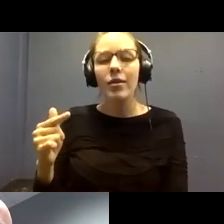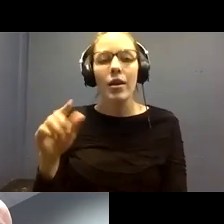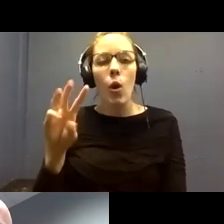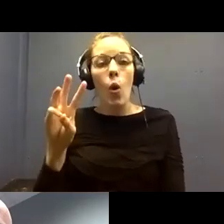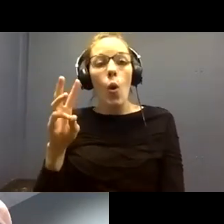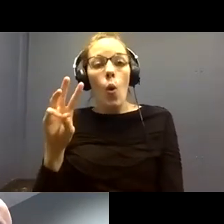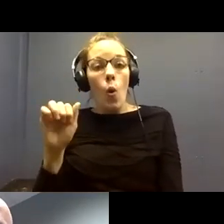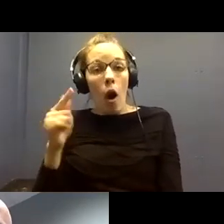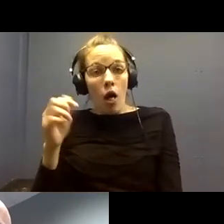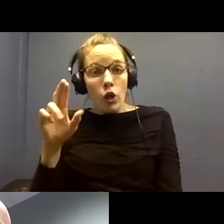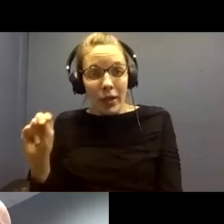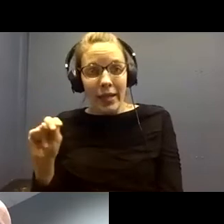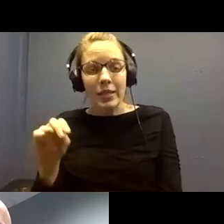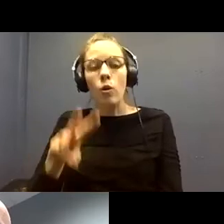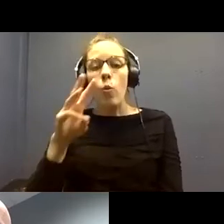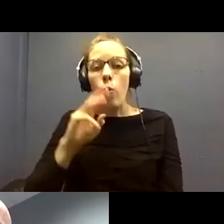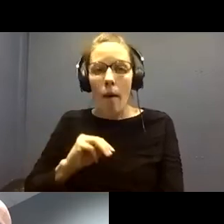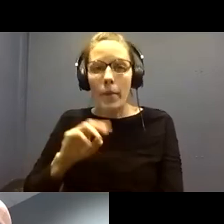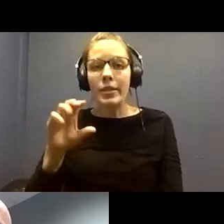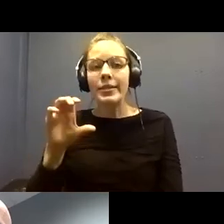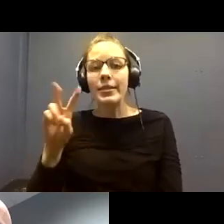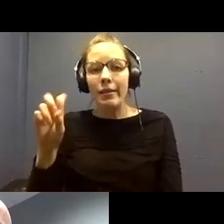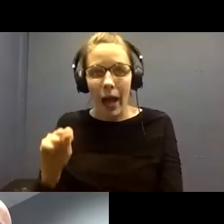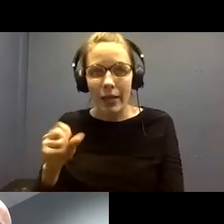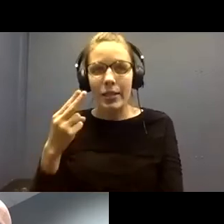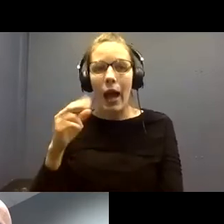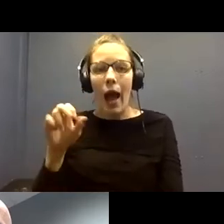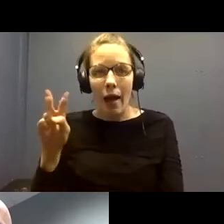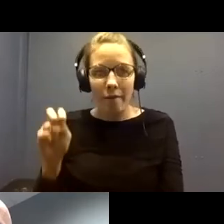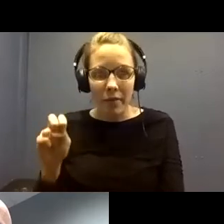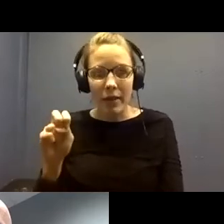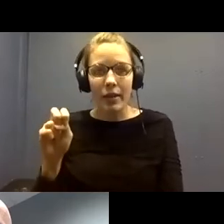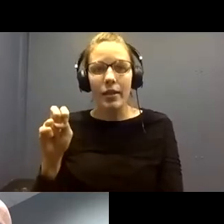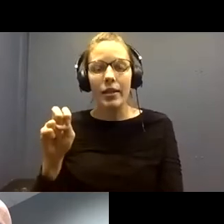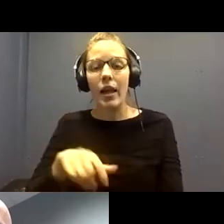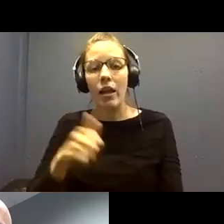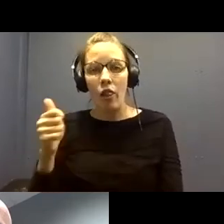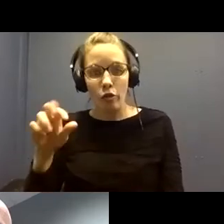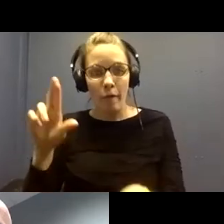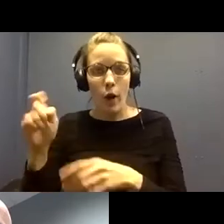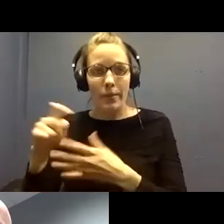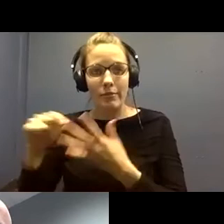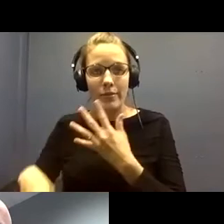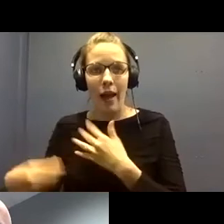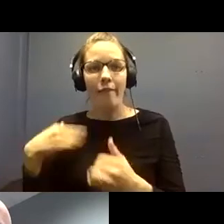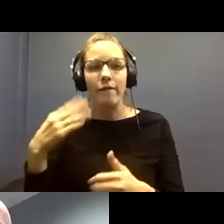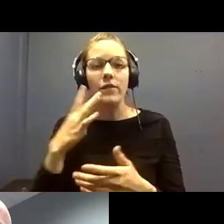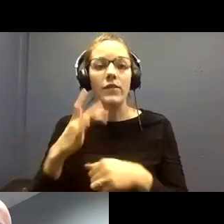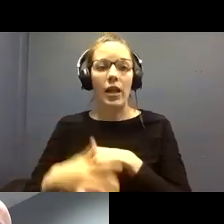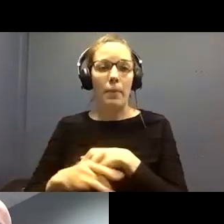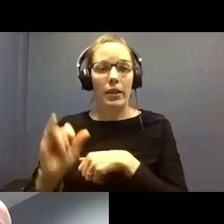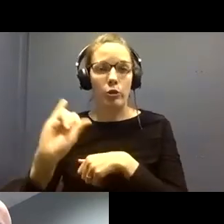Walgreens, Walmart, CVS, Hy-Vee, and Jewel Osco pharmacies all have availability